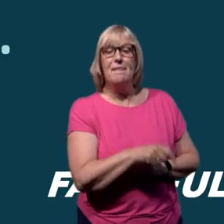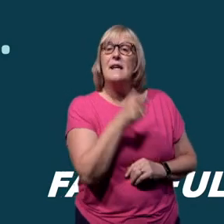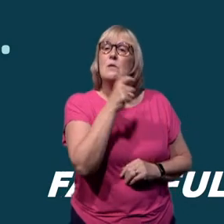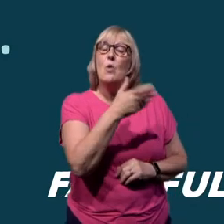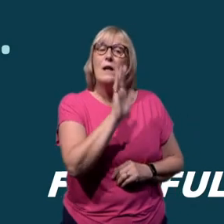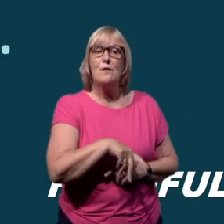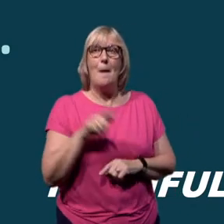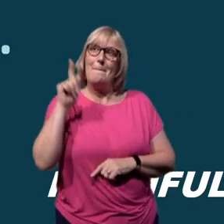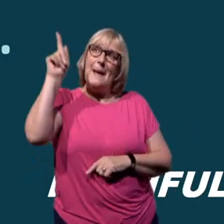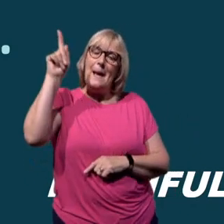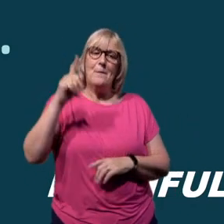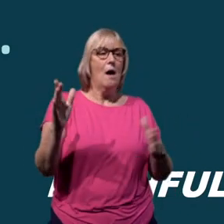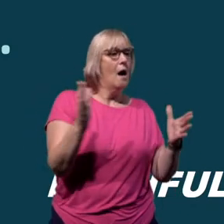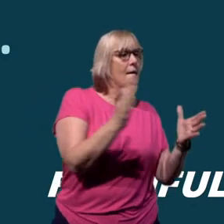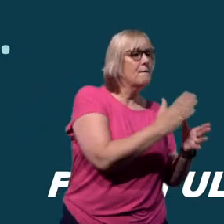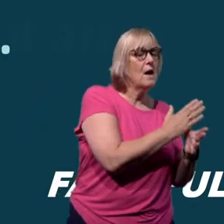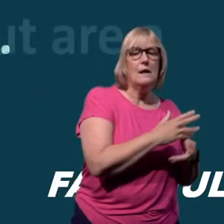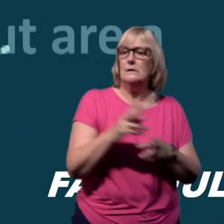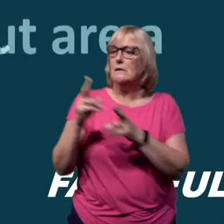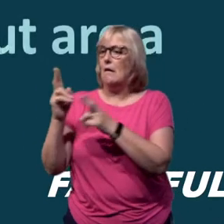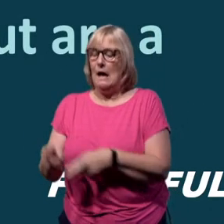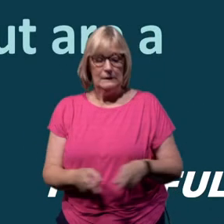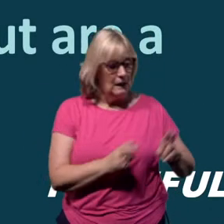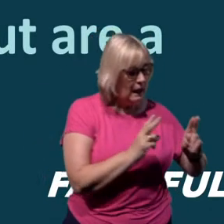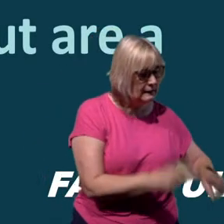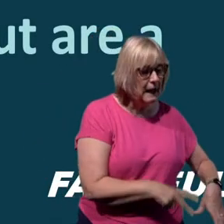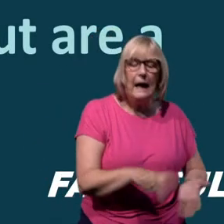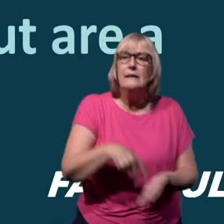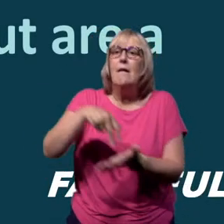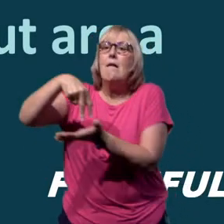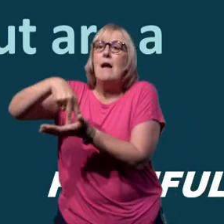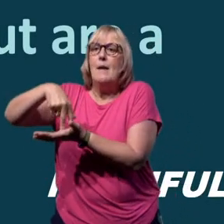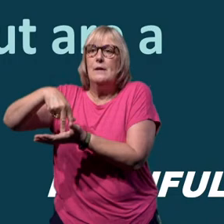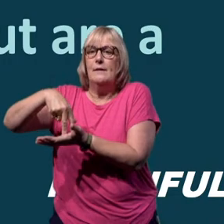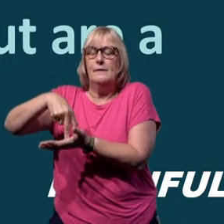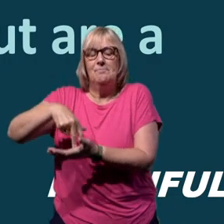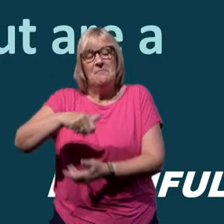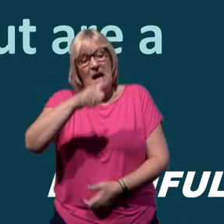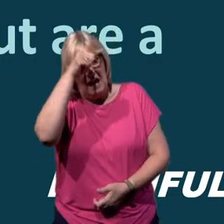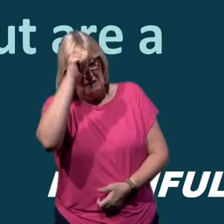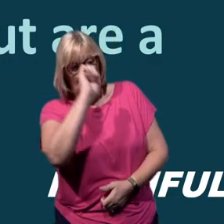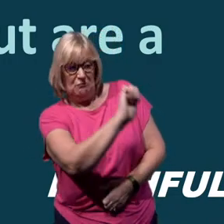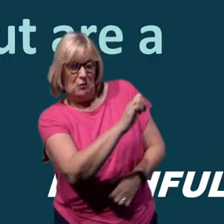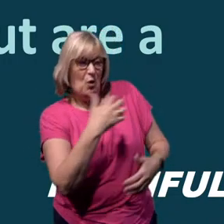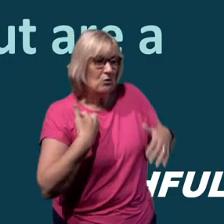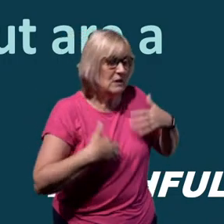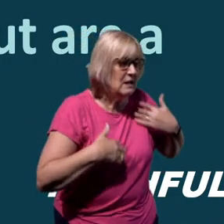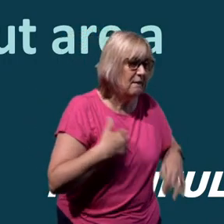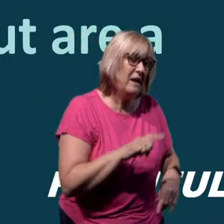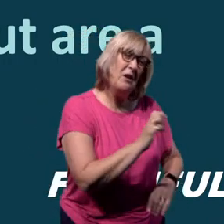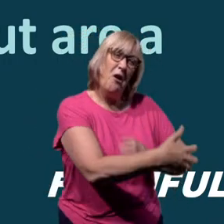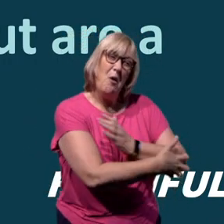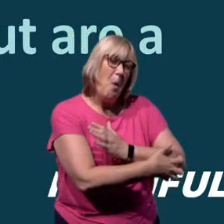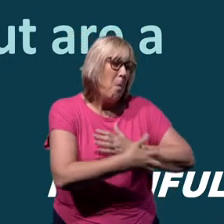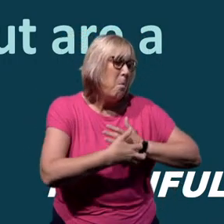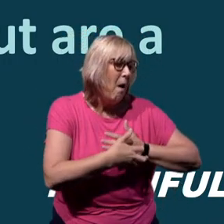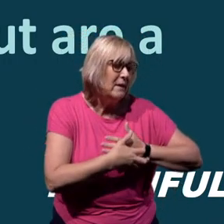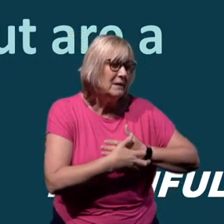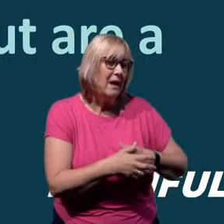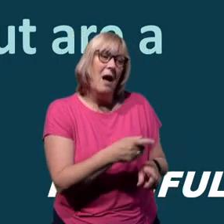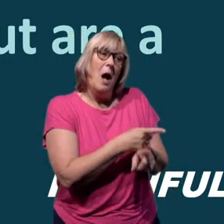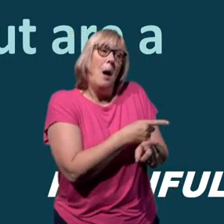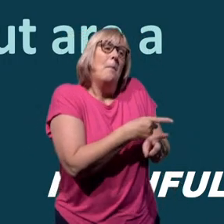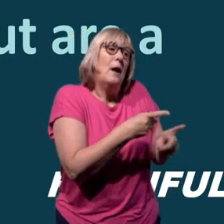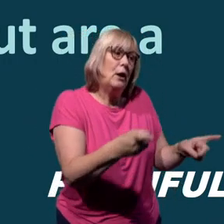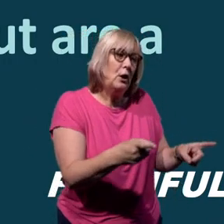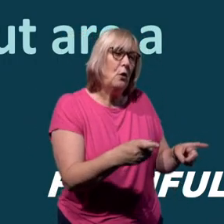last, who died and came to life again. I know your afflictions and your poverty, yet you